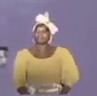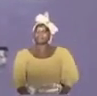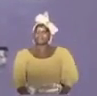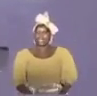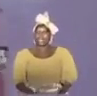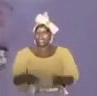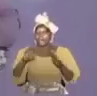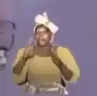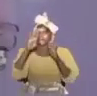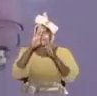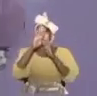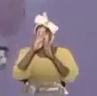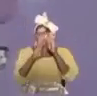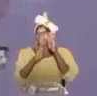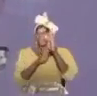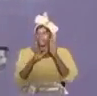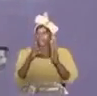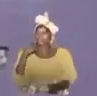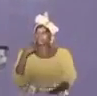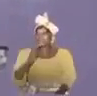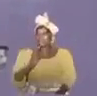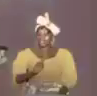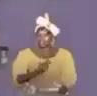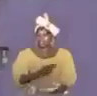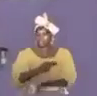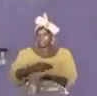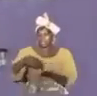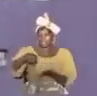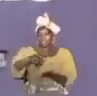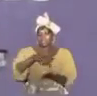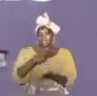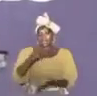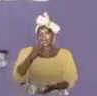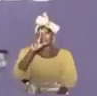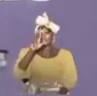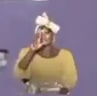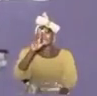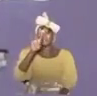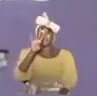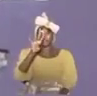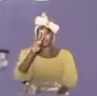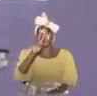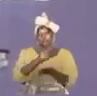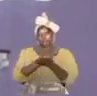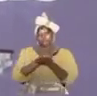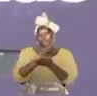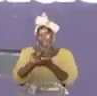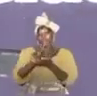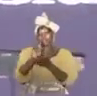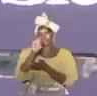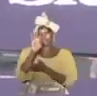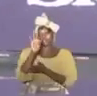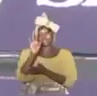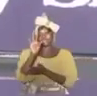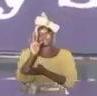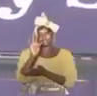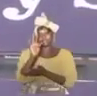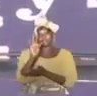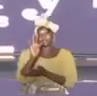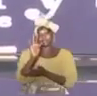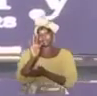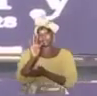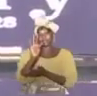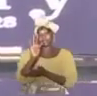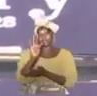The Bible tells us in Psalm 34 and verse 19. Psalm 34 and verse